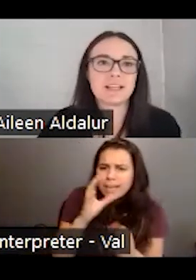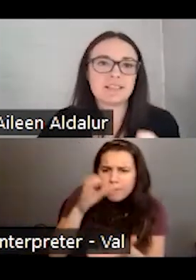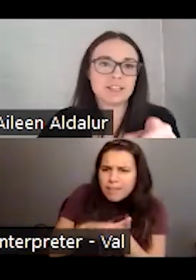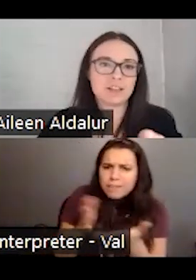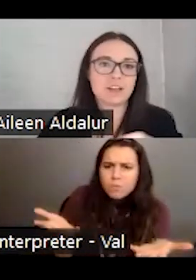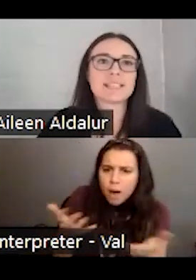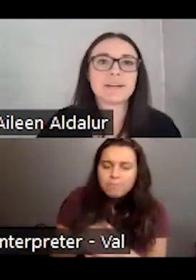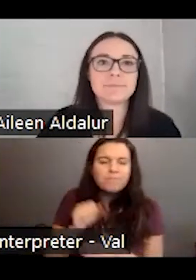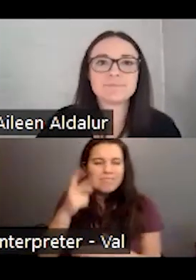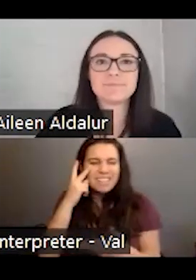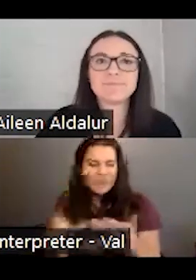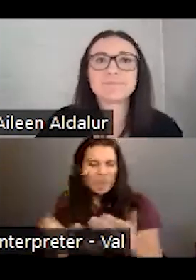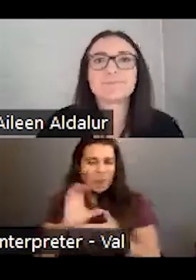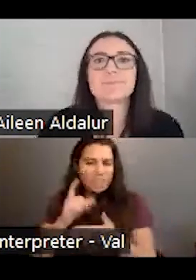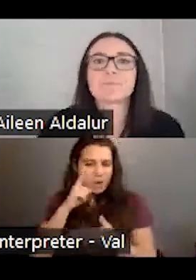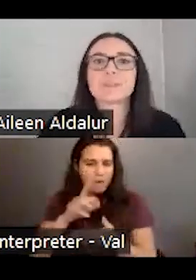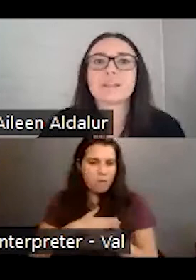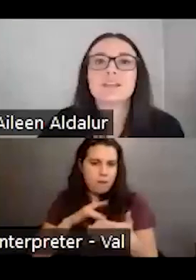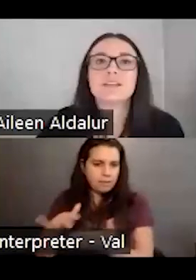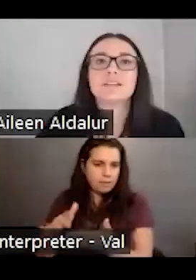my study here on the slide.